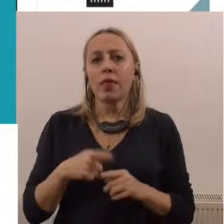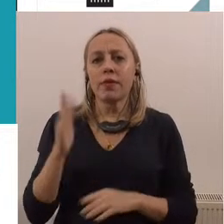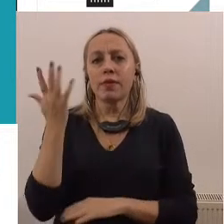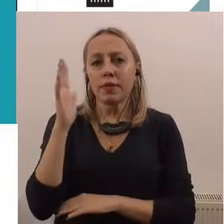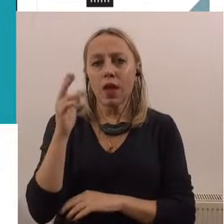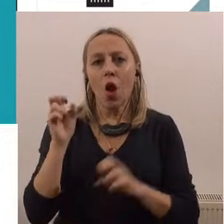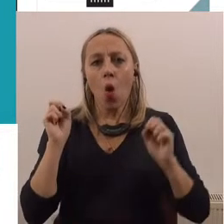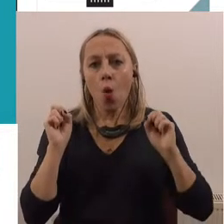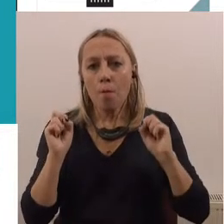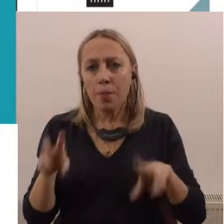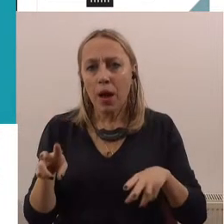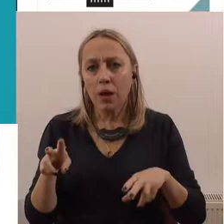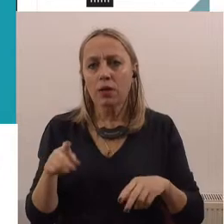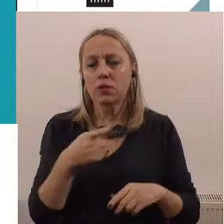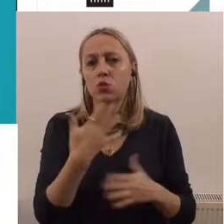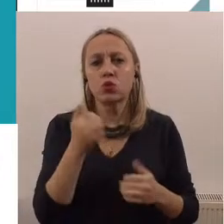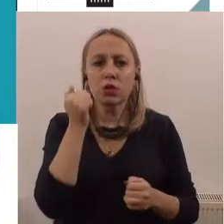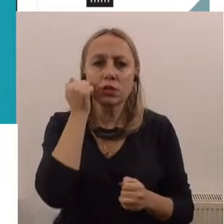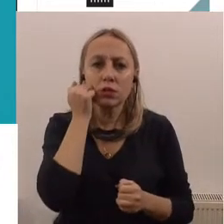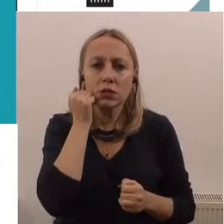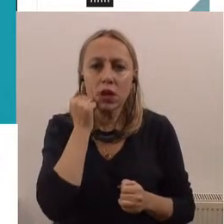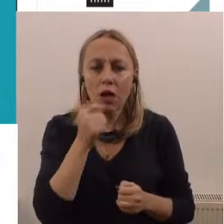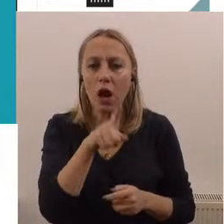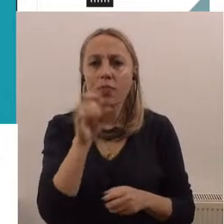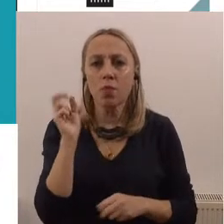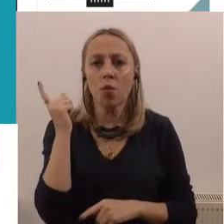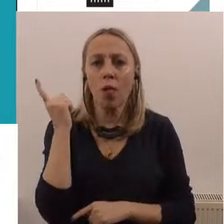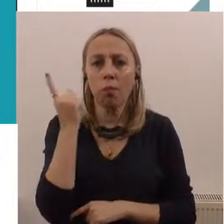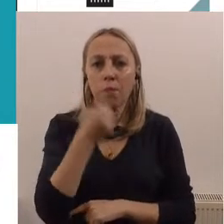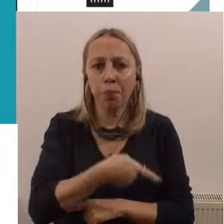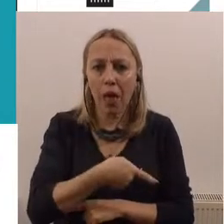down and damage, you know,